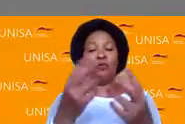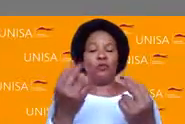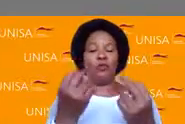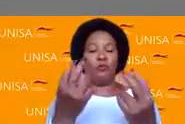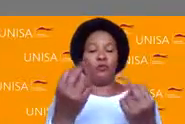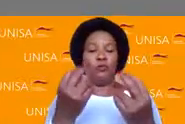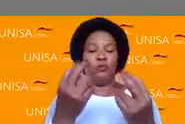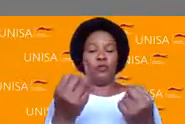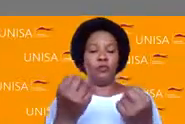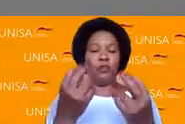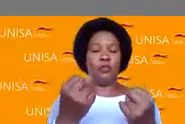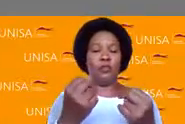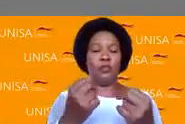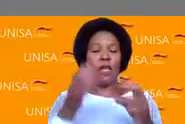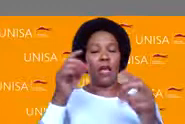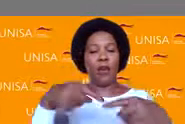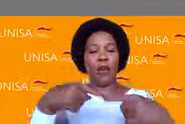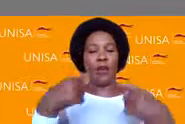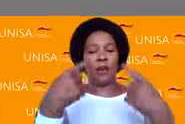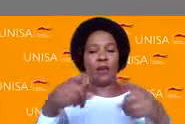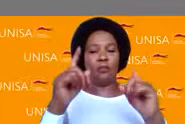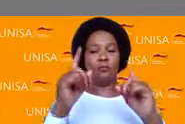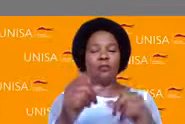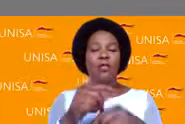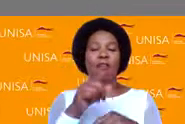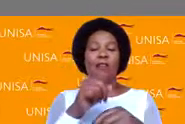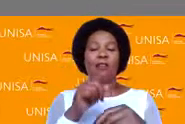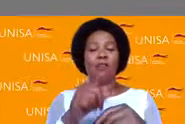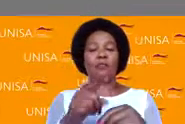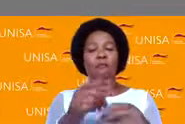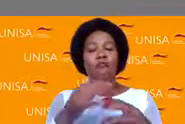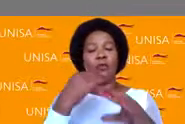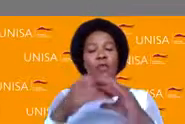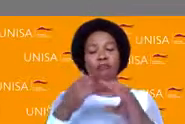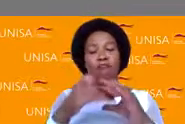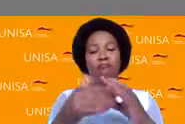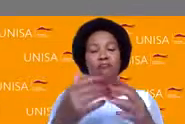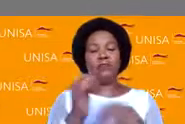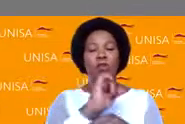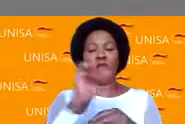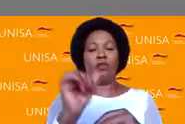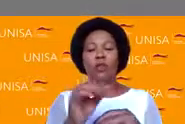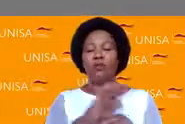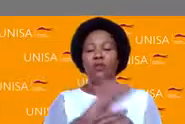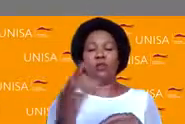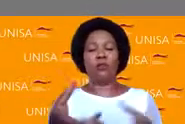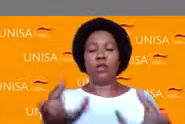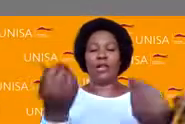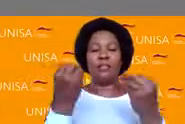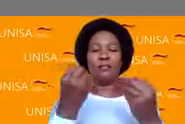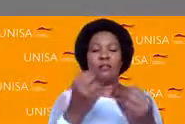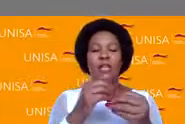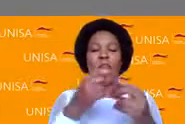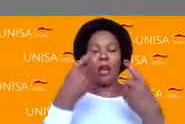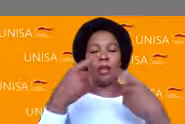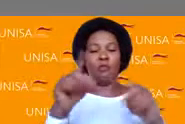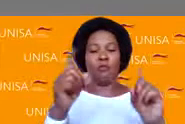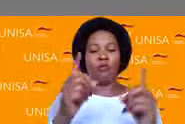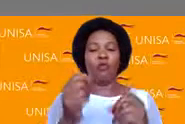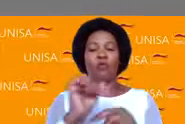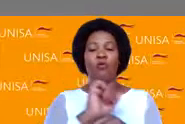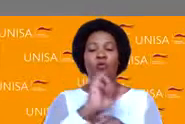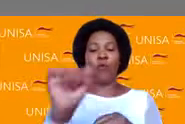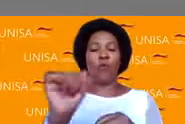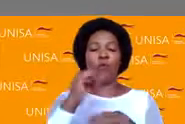that can be addressed very quickly so that it does go through to your emails, but currently you will not receive the announcements on